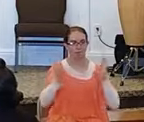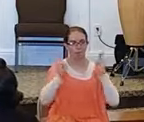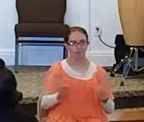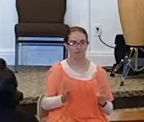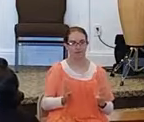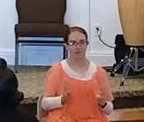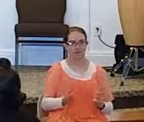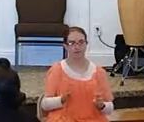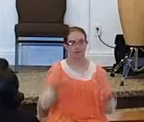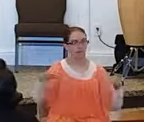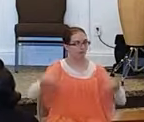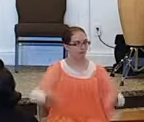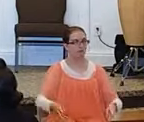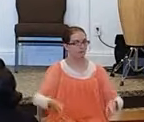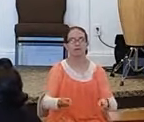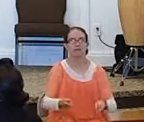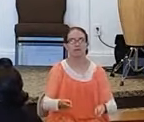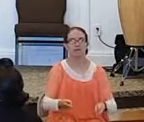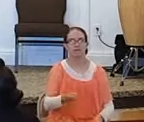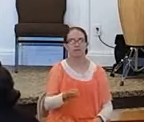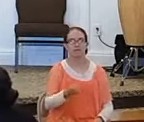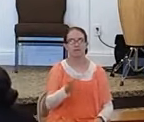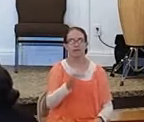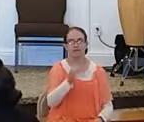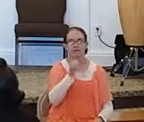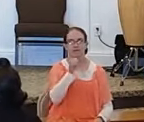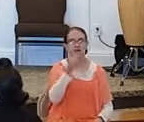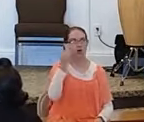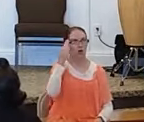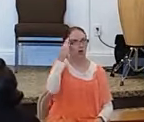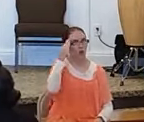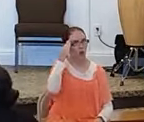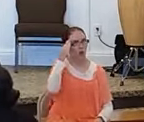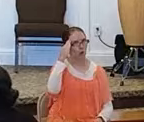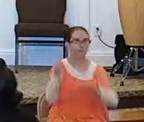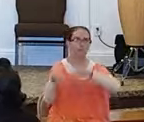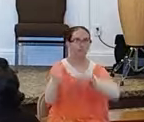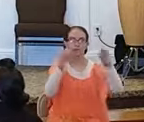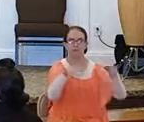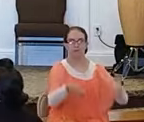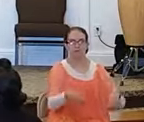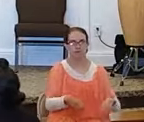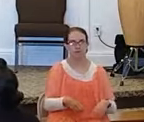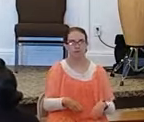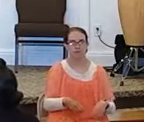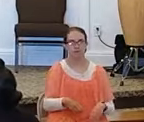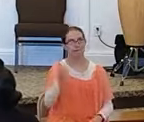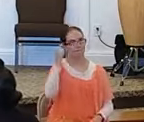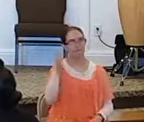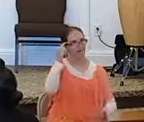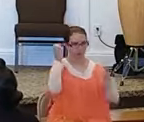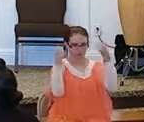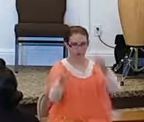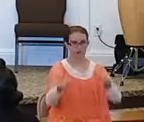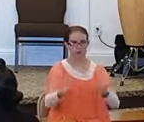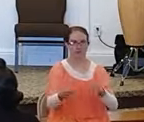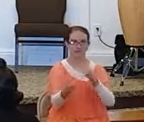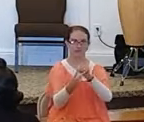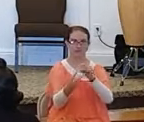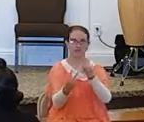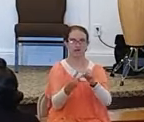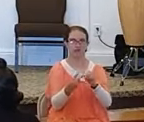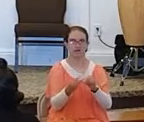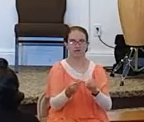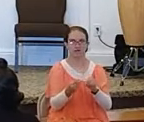just went their way and ignored the things that they should have been doing. And in their mind were trying to determine who